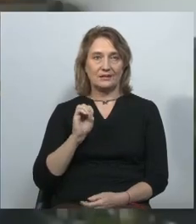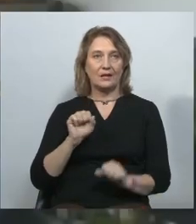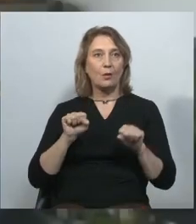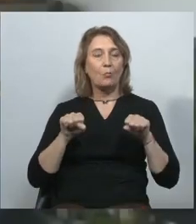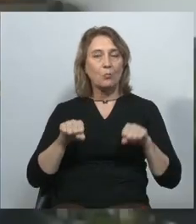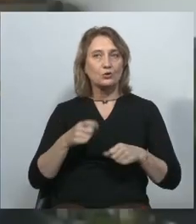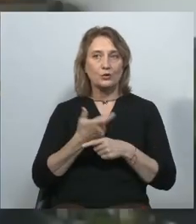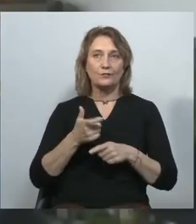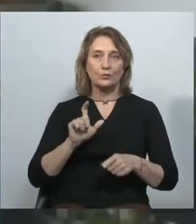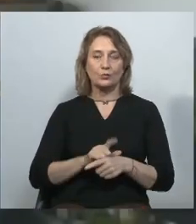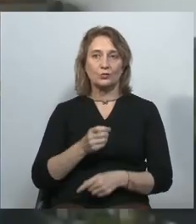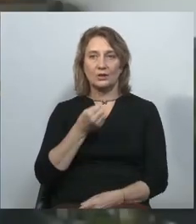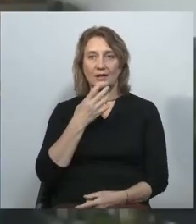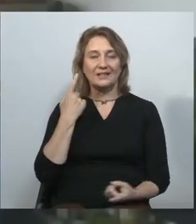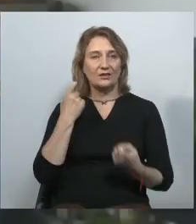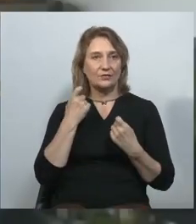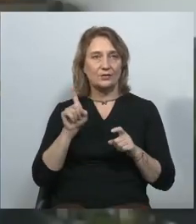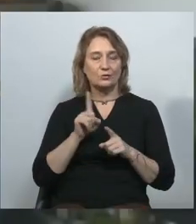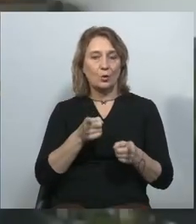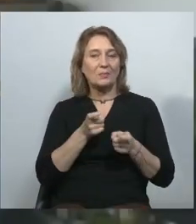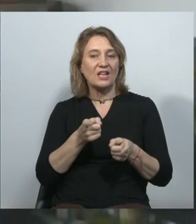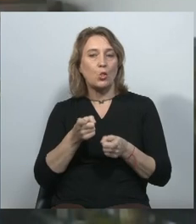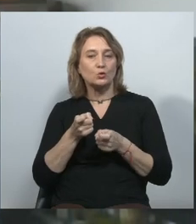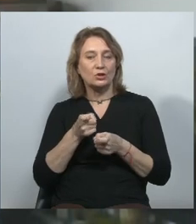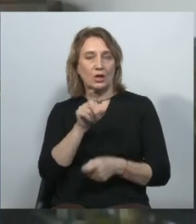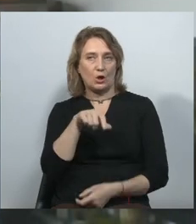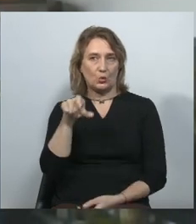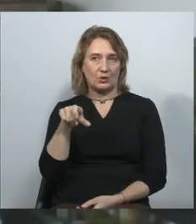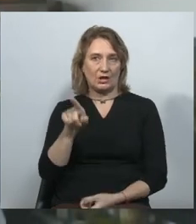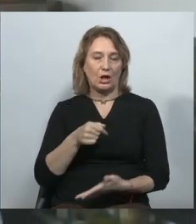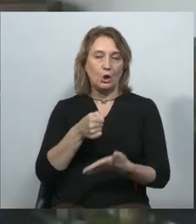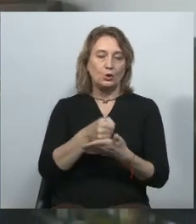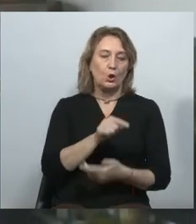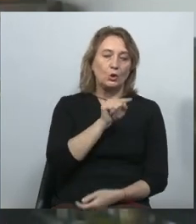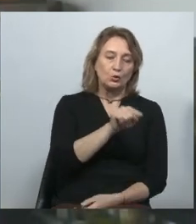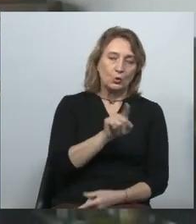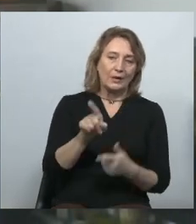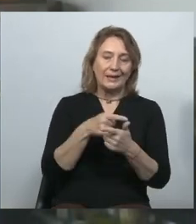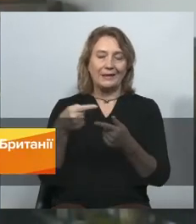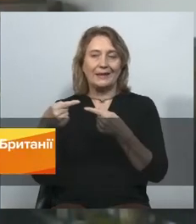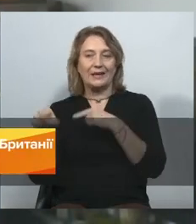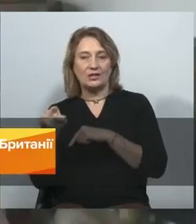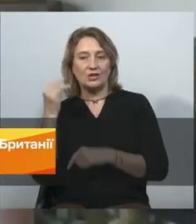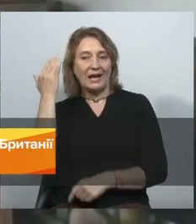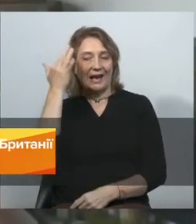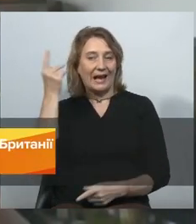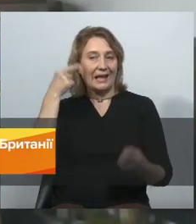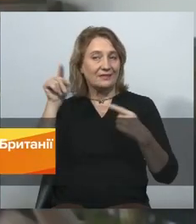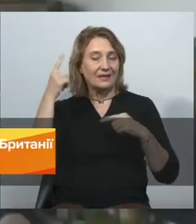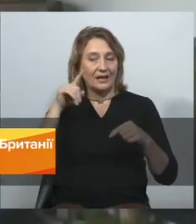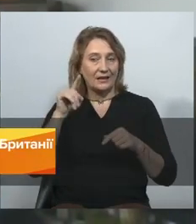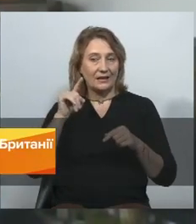a really good tool to try and engage people with this idea. So media literacy, you know, it covers such a